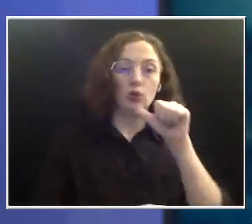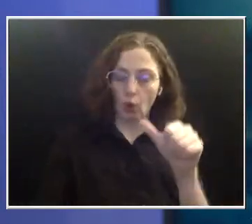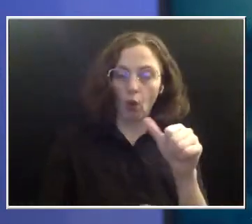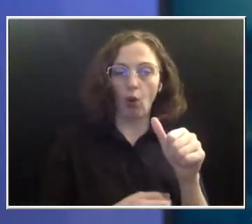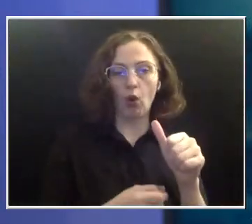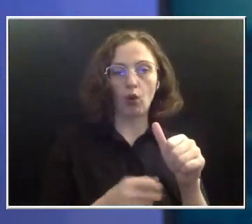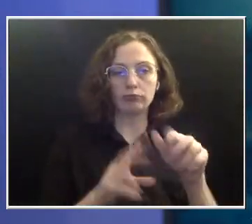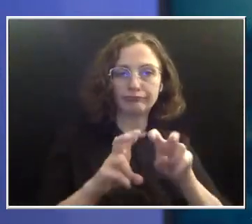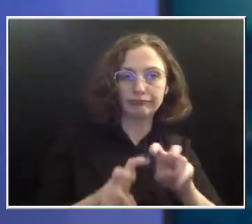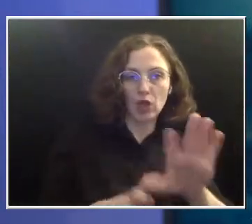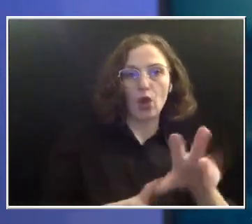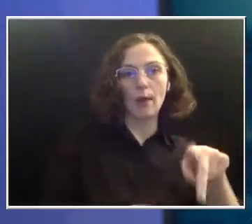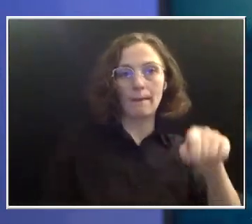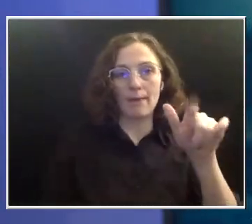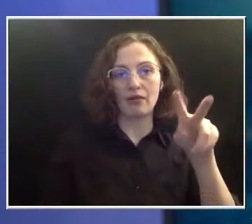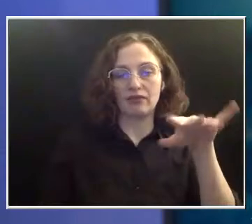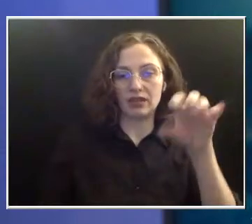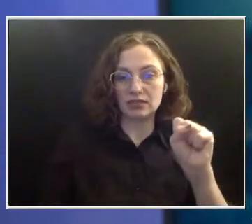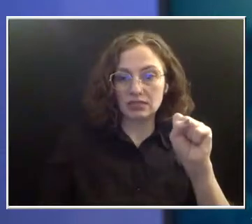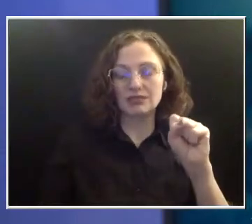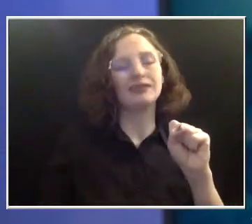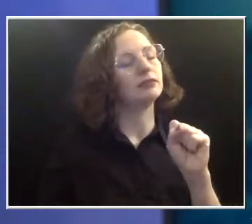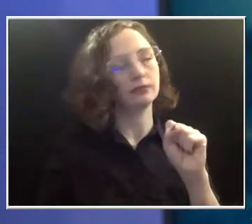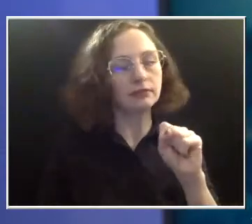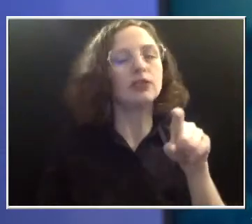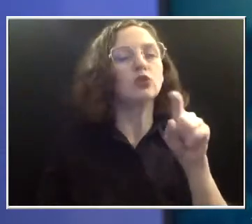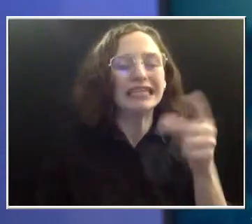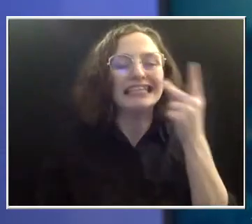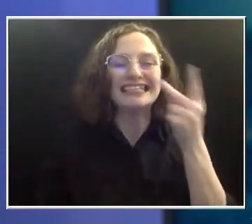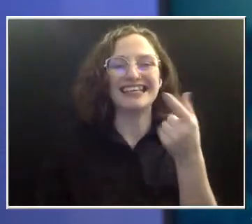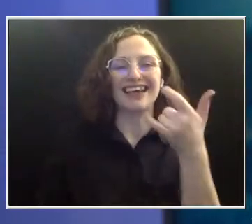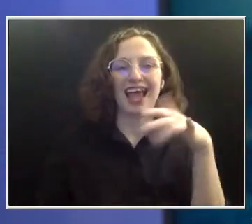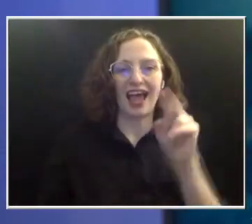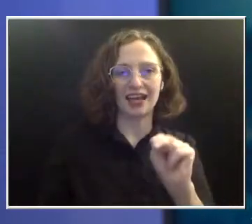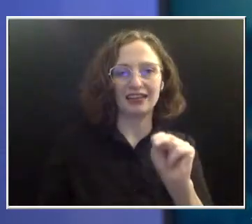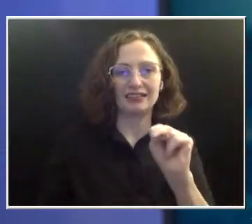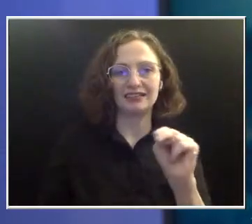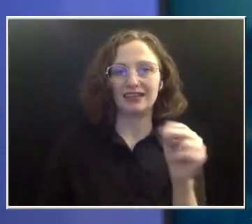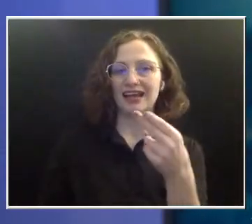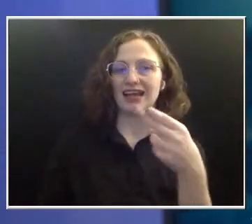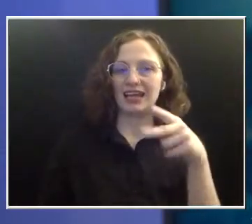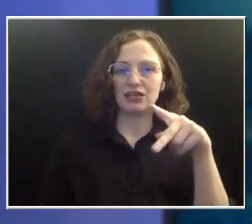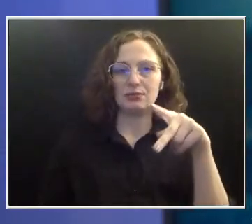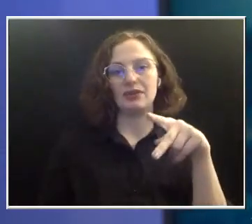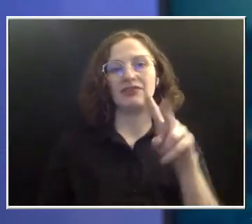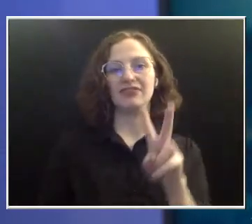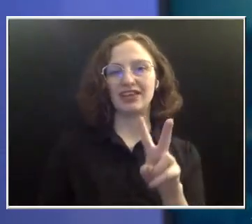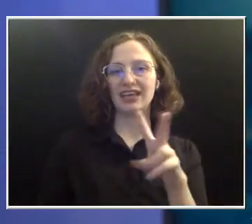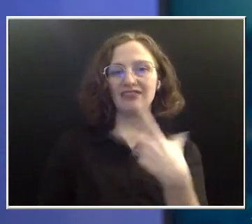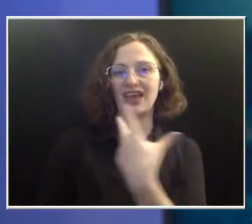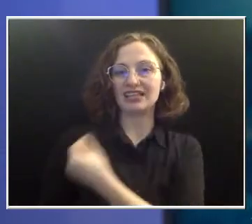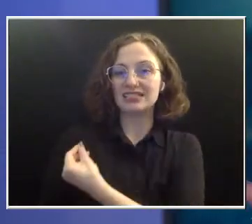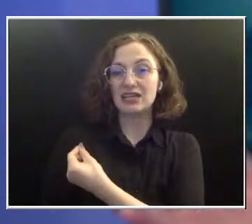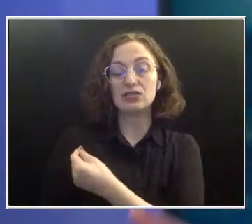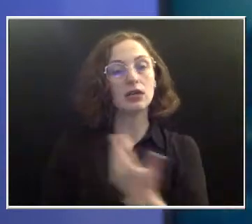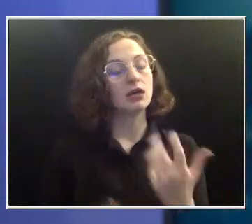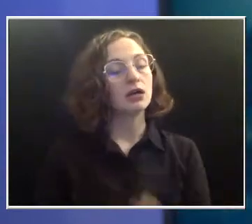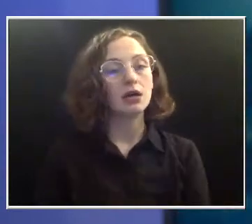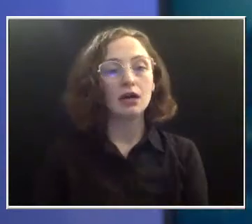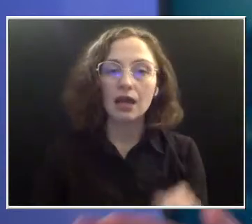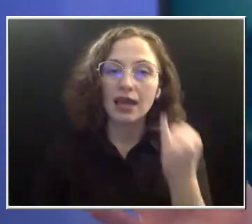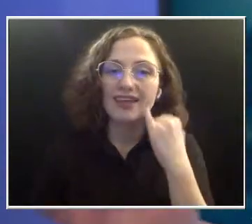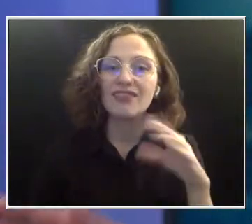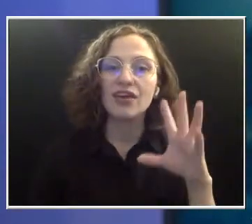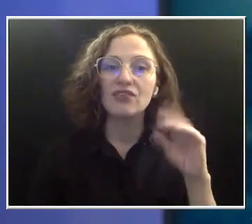your ovaries. HPV vaccination, oh my gosh, I always say this, if it was 50 years ago and we said, holy cow, we have a